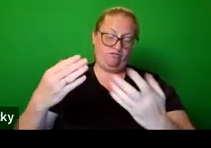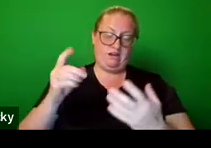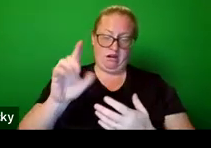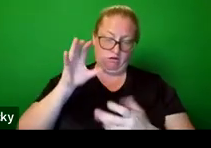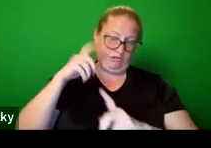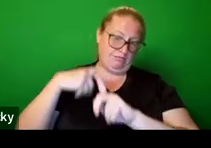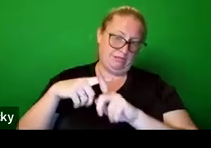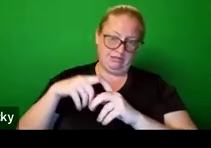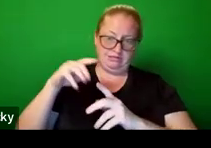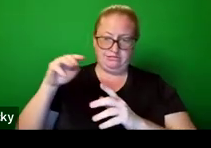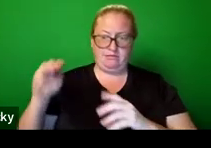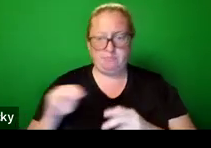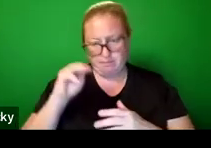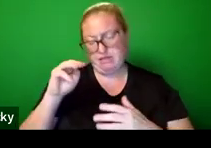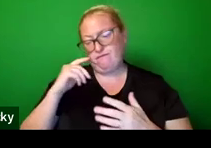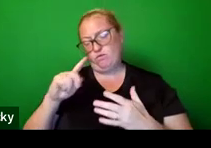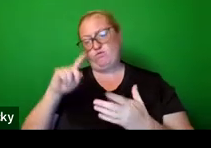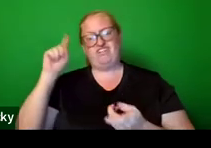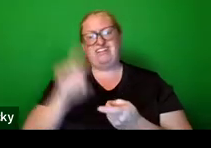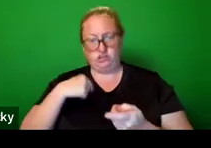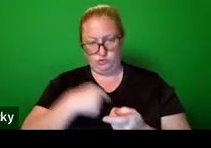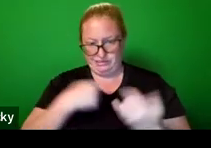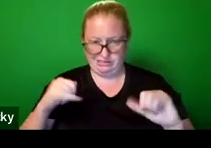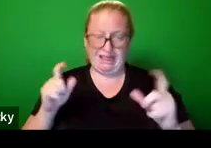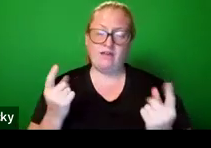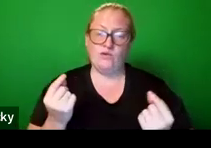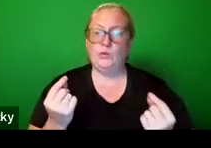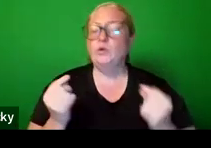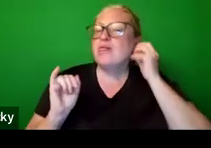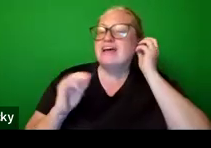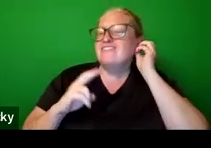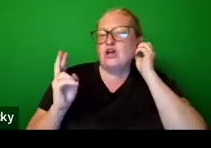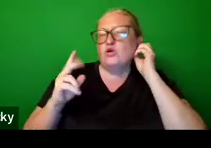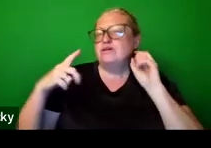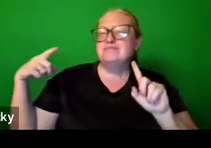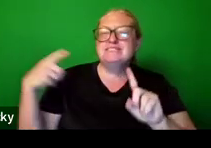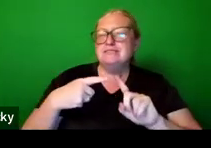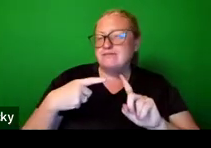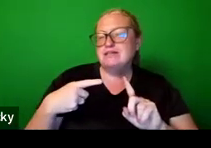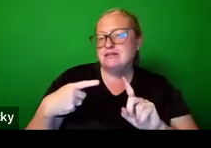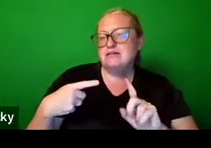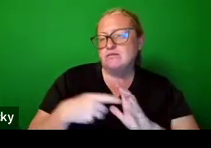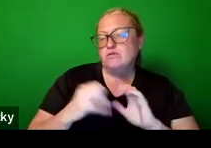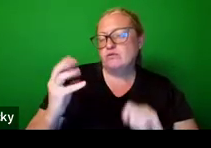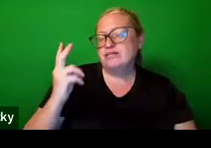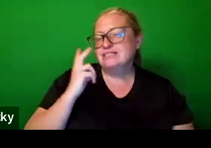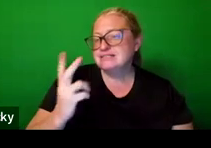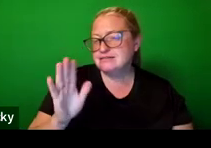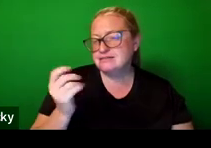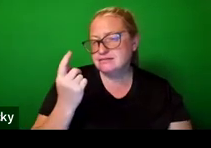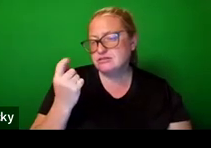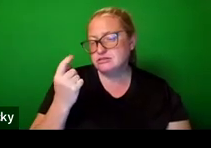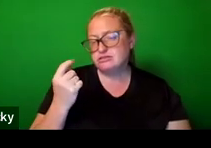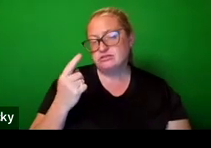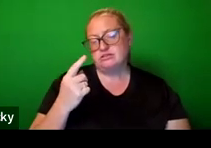of reductions we need to do. So that's what, like, that's very specifically what you'll see, and you'll understand the